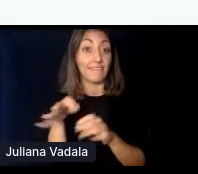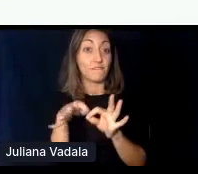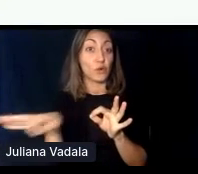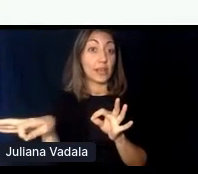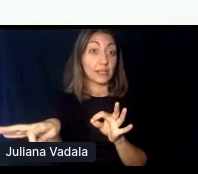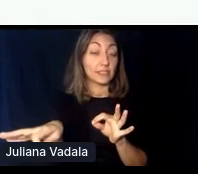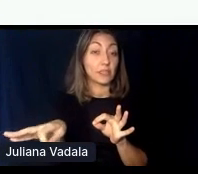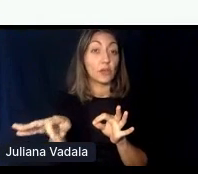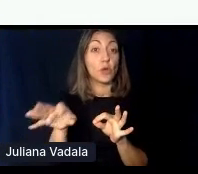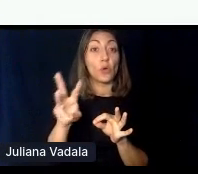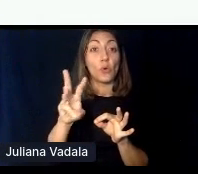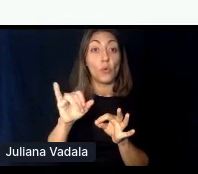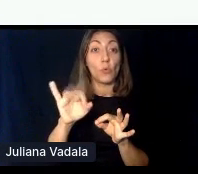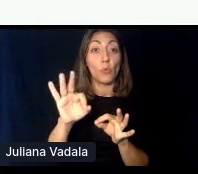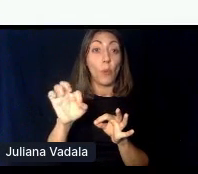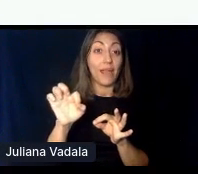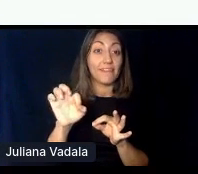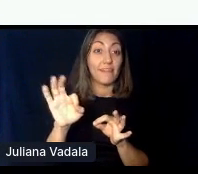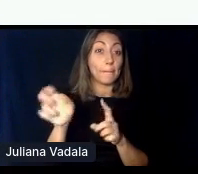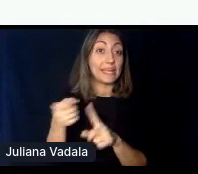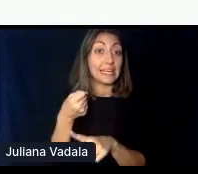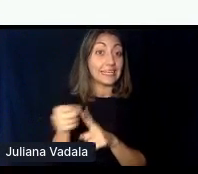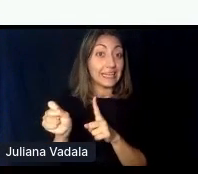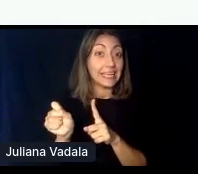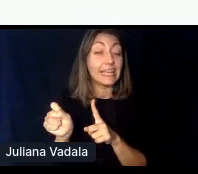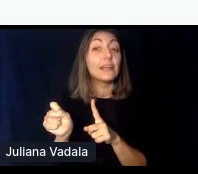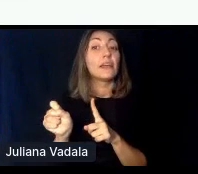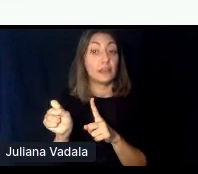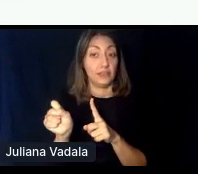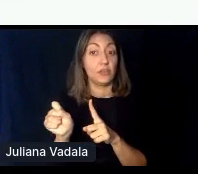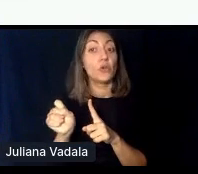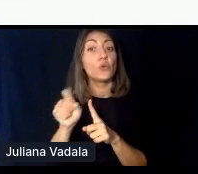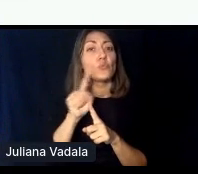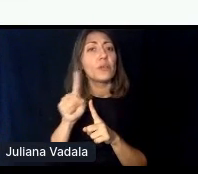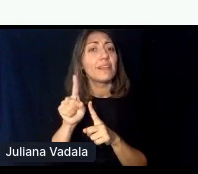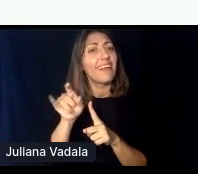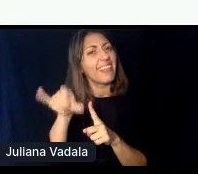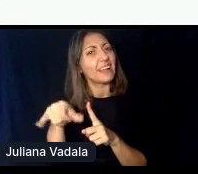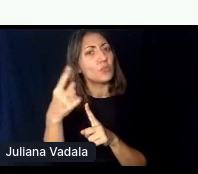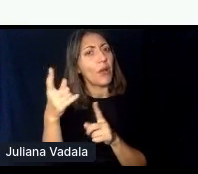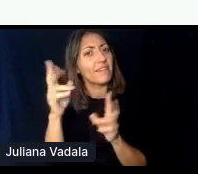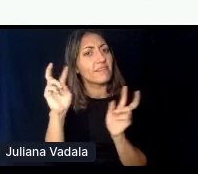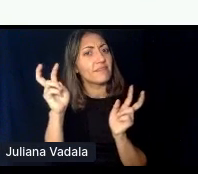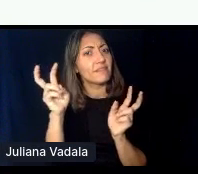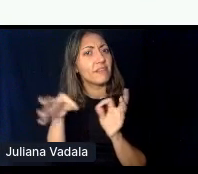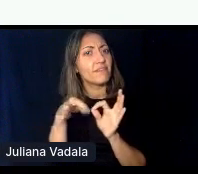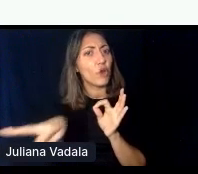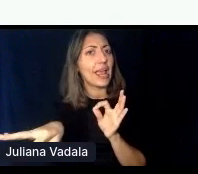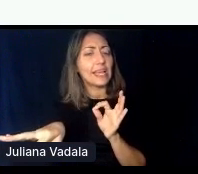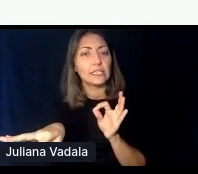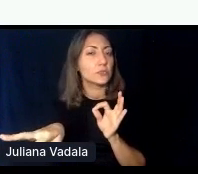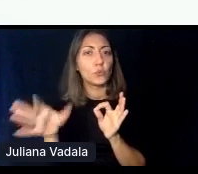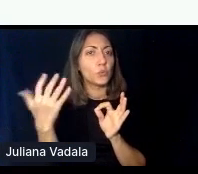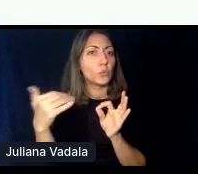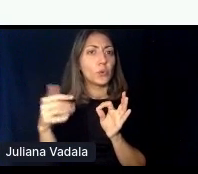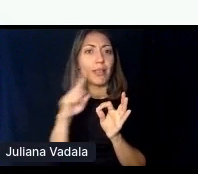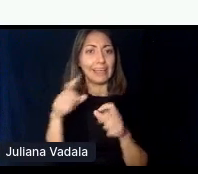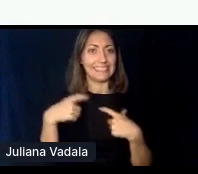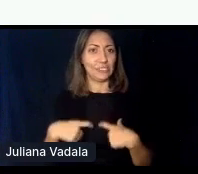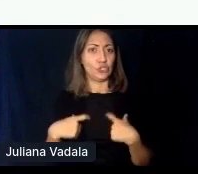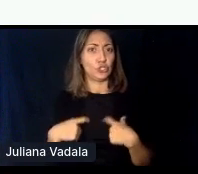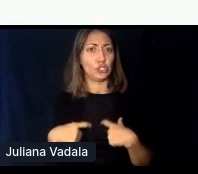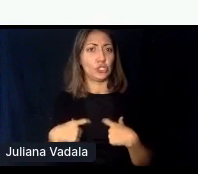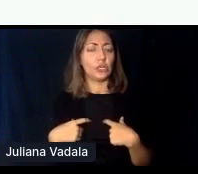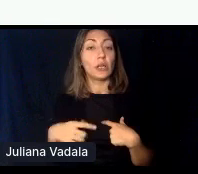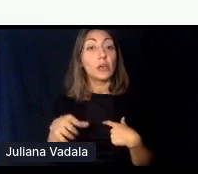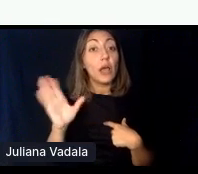anymore. Personally, not telling y'all what to do, but history is really important. Ask yourself, what are the words or